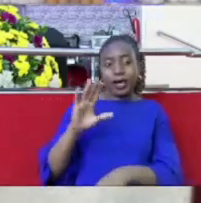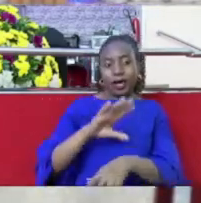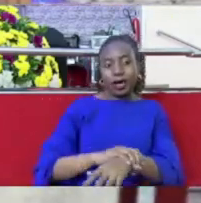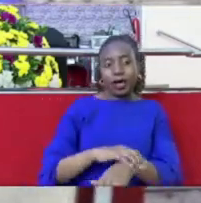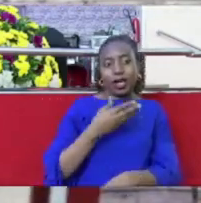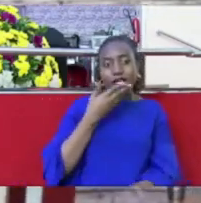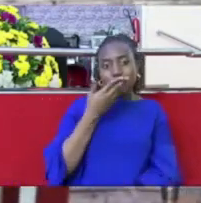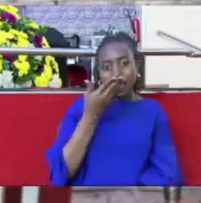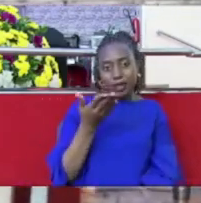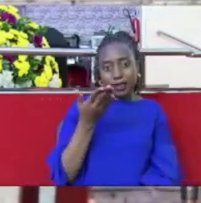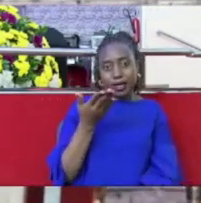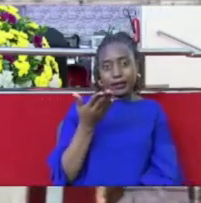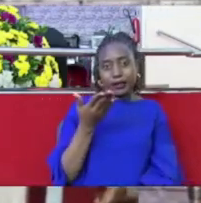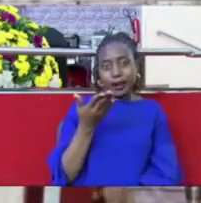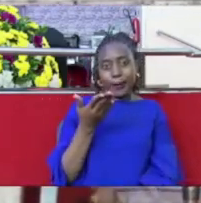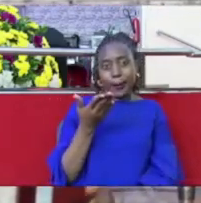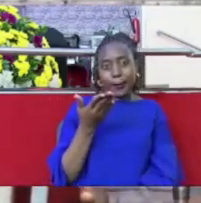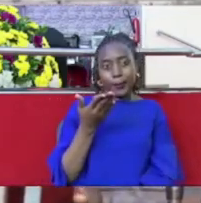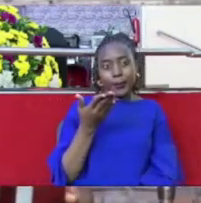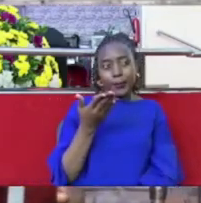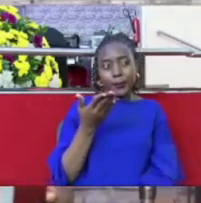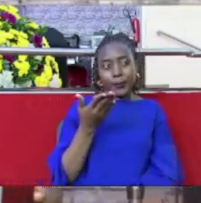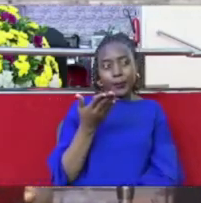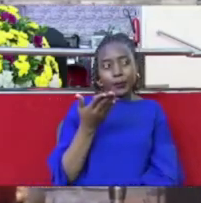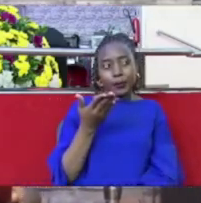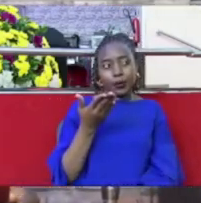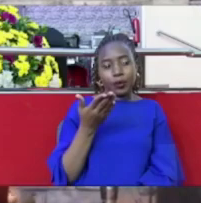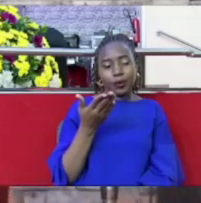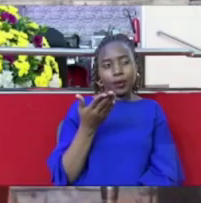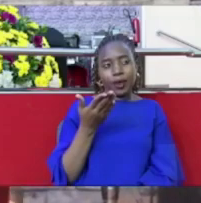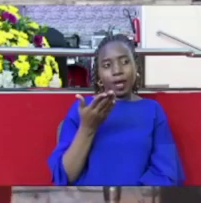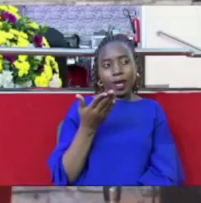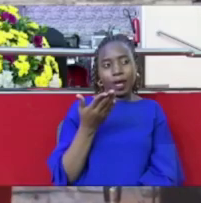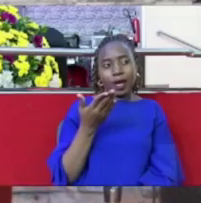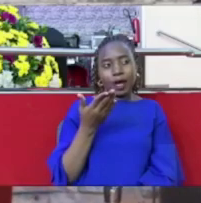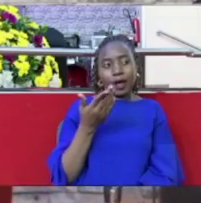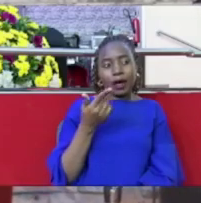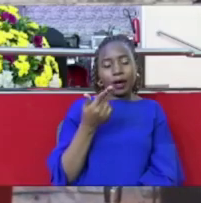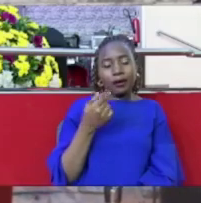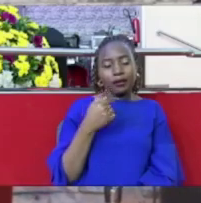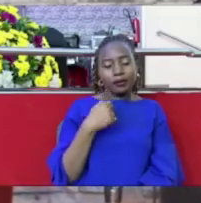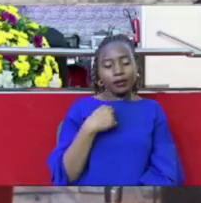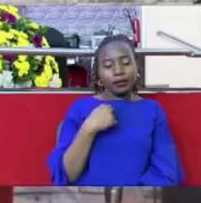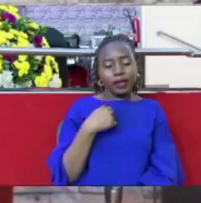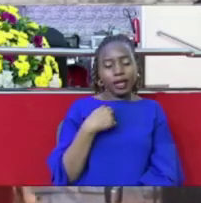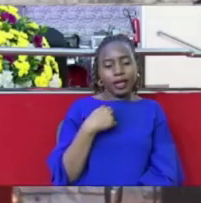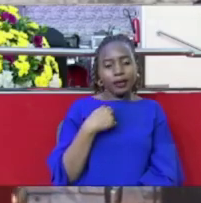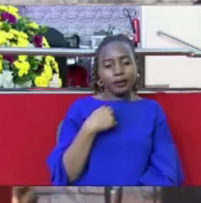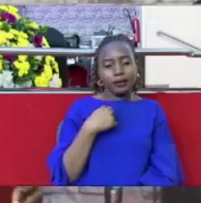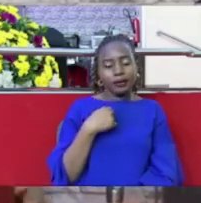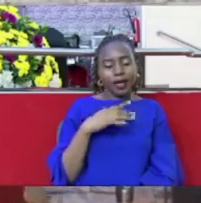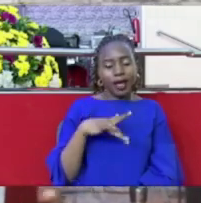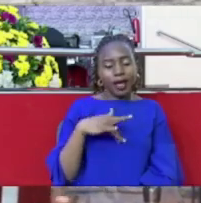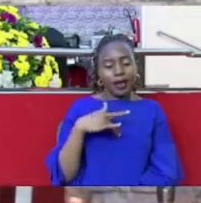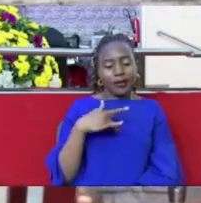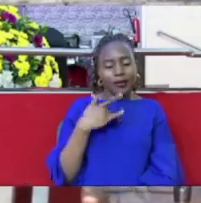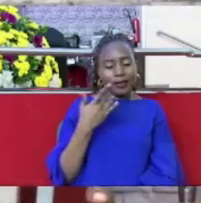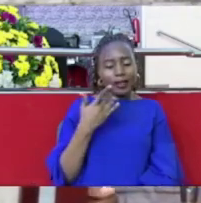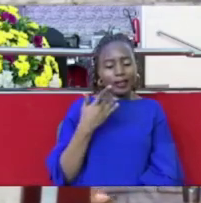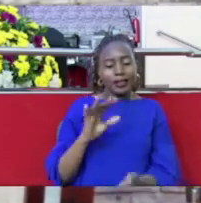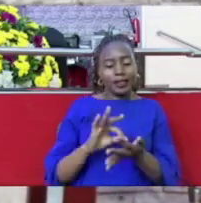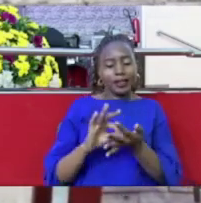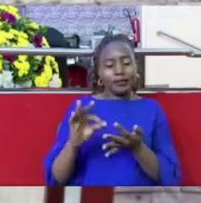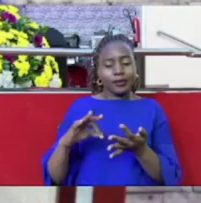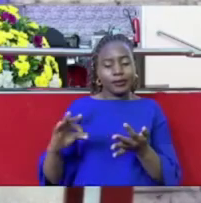asilimia 99 ya maombi yake hujibiwa. I almost felt like receiving a spiritual jealousy if there is such a thing.